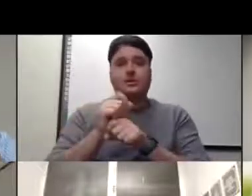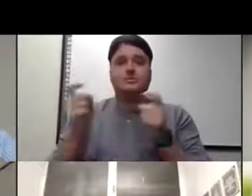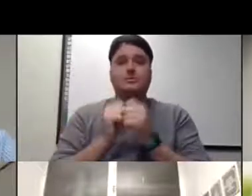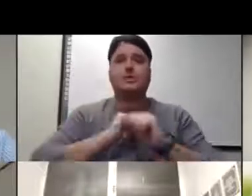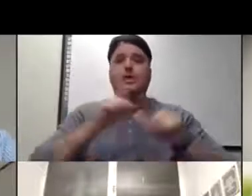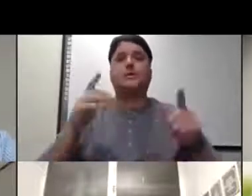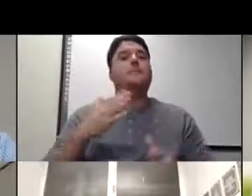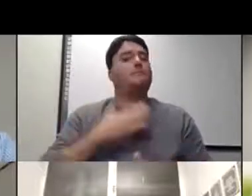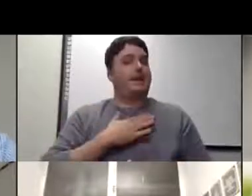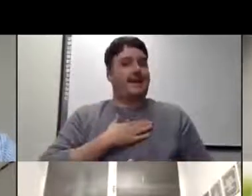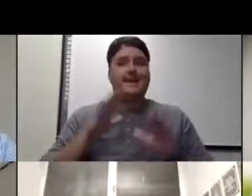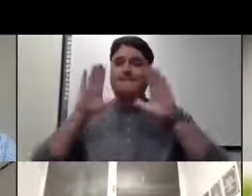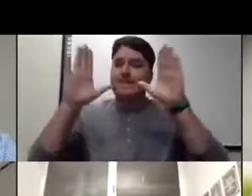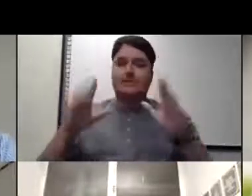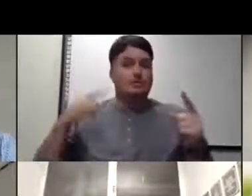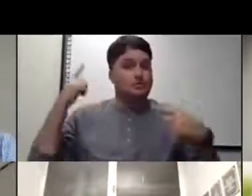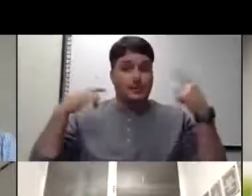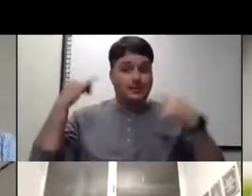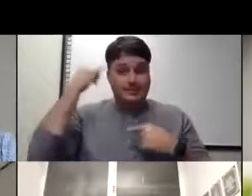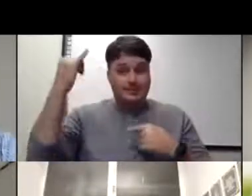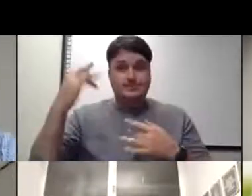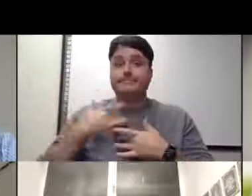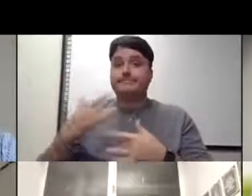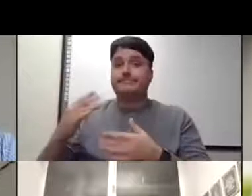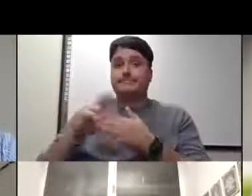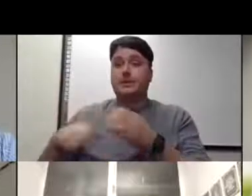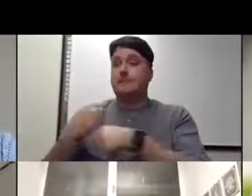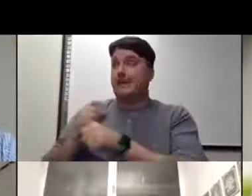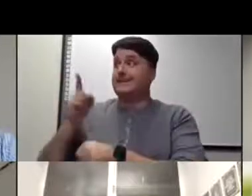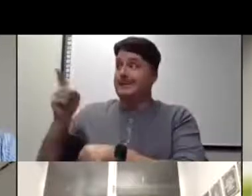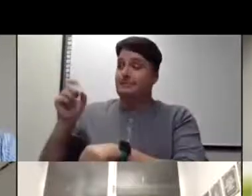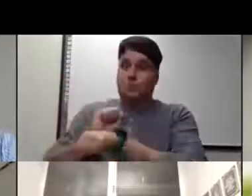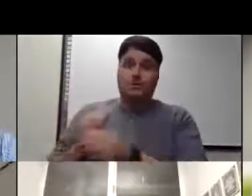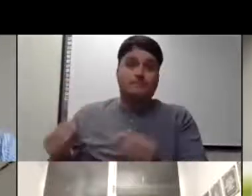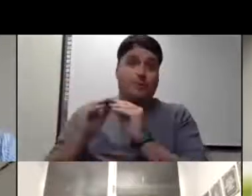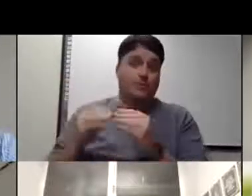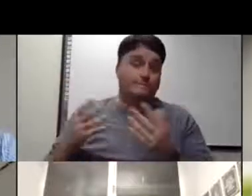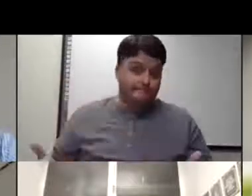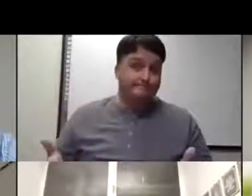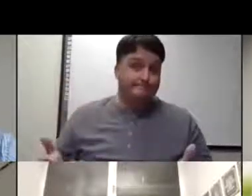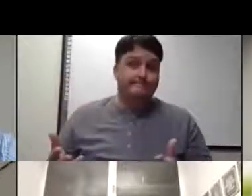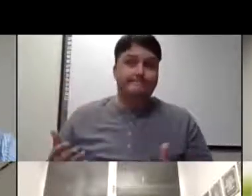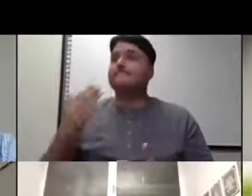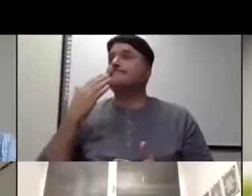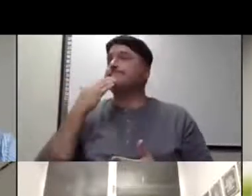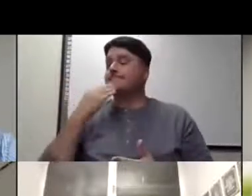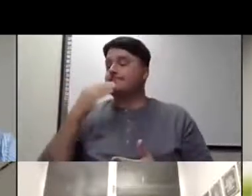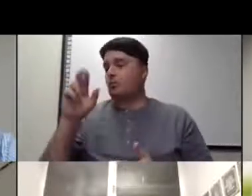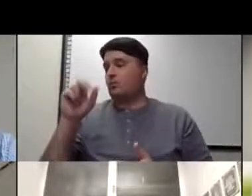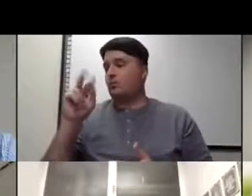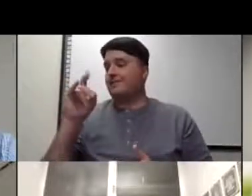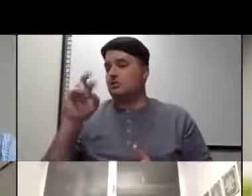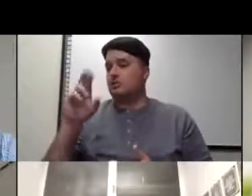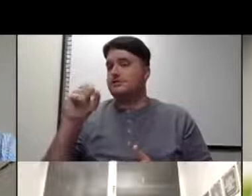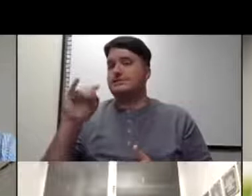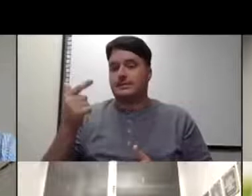of my fabulous, crazy ideas that usually end up making him work even more. So thank you, Ravindra Singh, Daniel